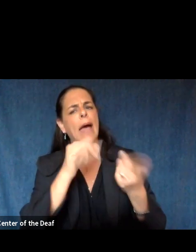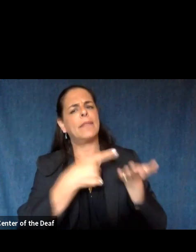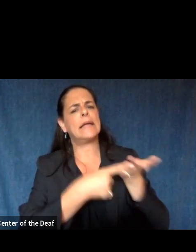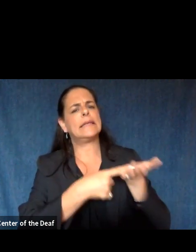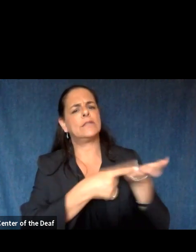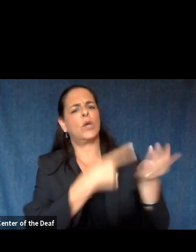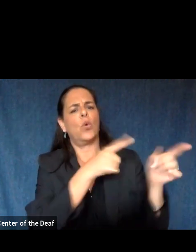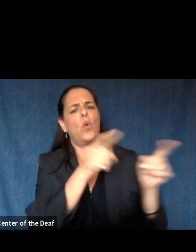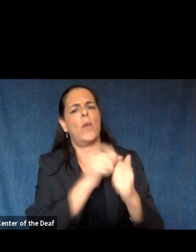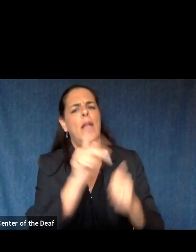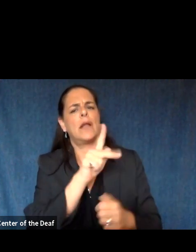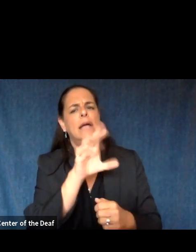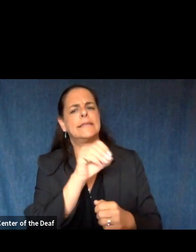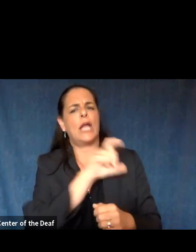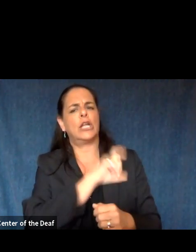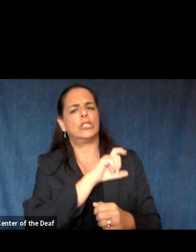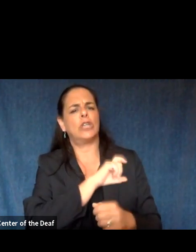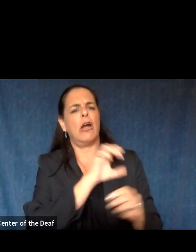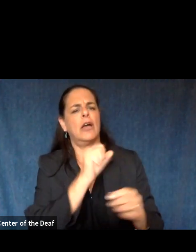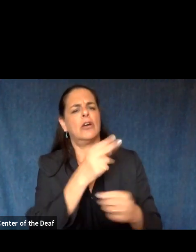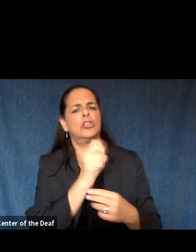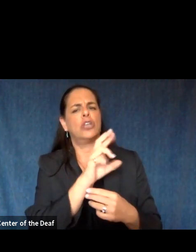underway with the Knox County Sheriff's Office.